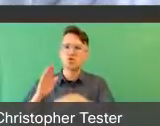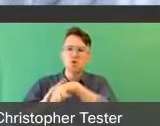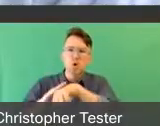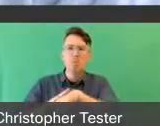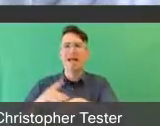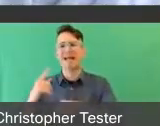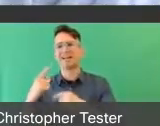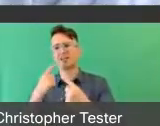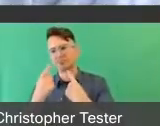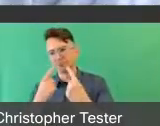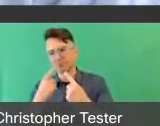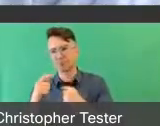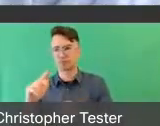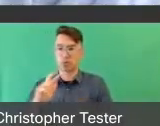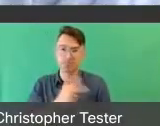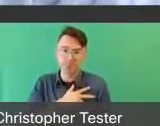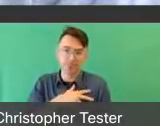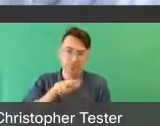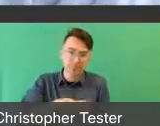youth.